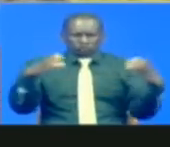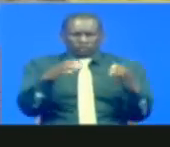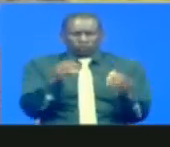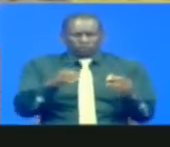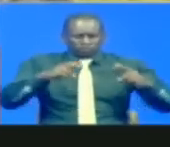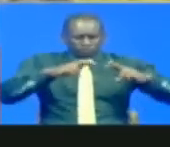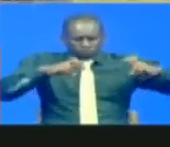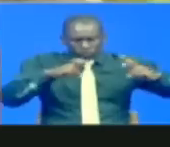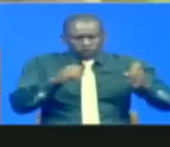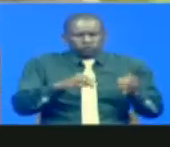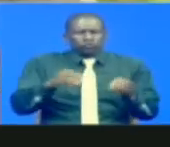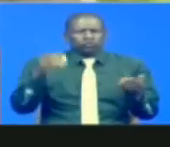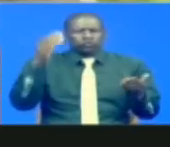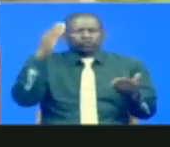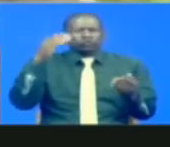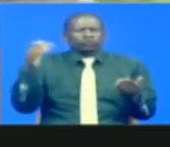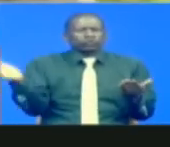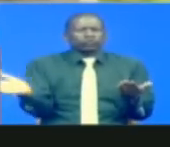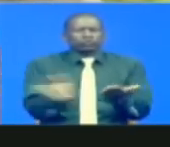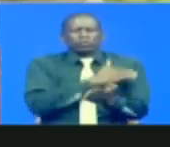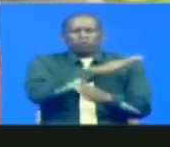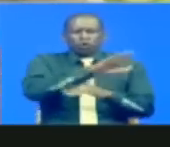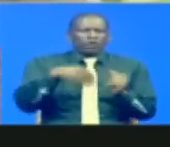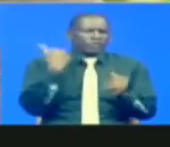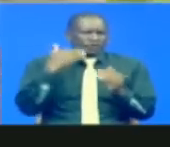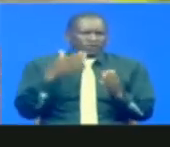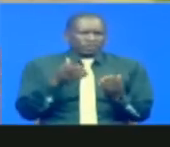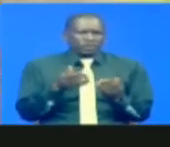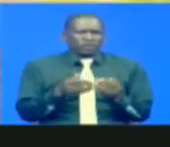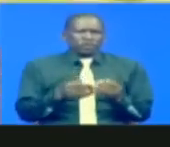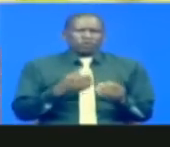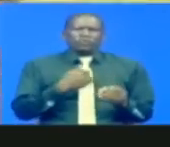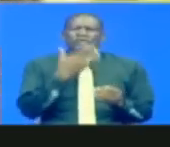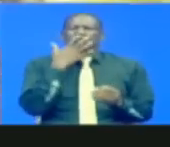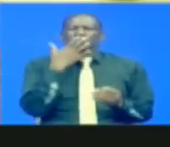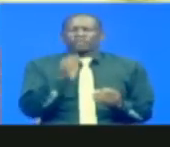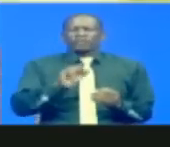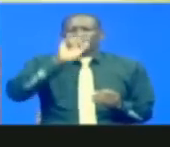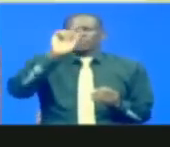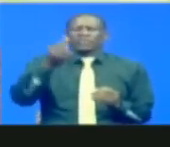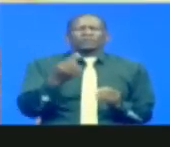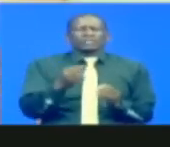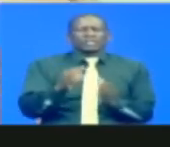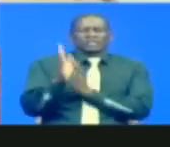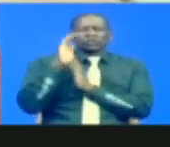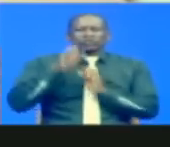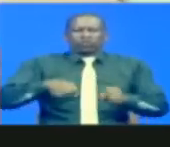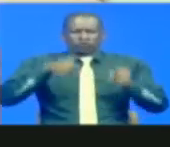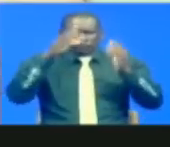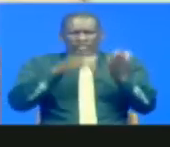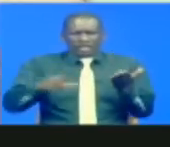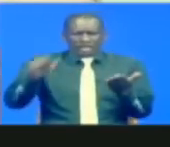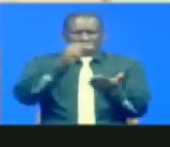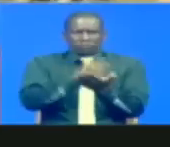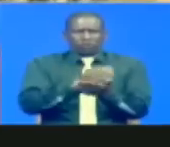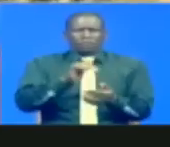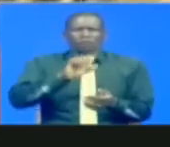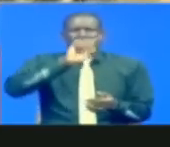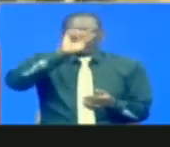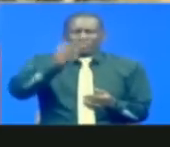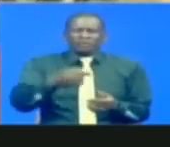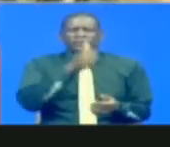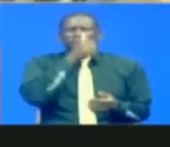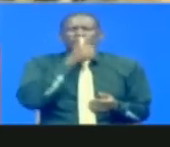the industry. Currently, there are about 500,000 guards hired by an estimated 1,000